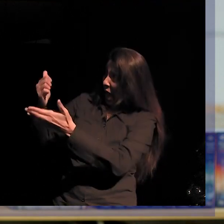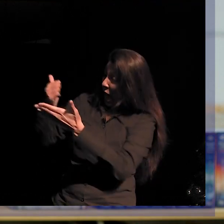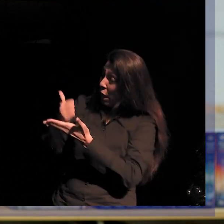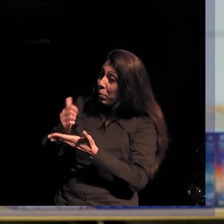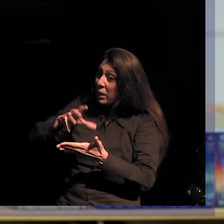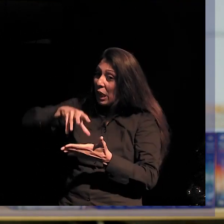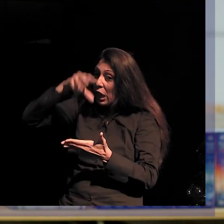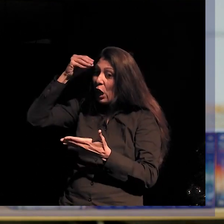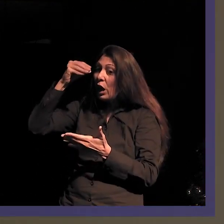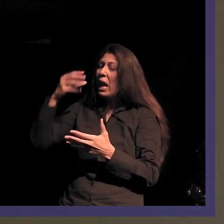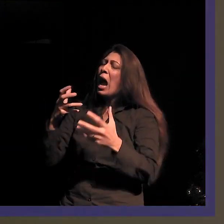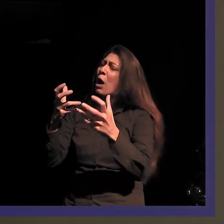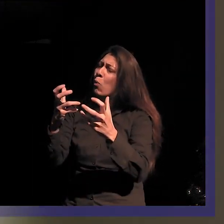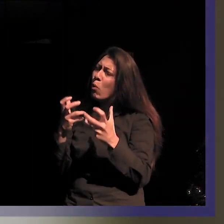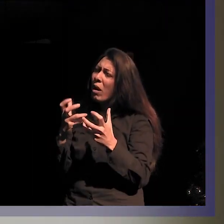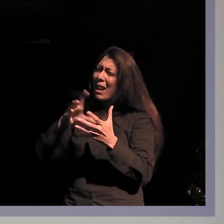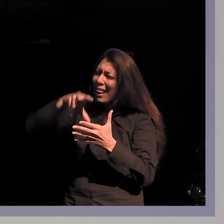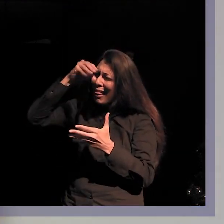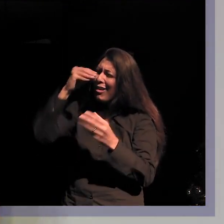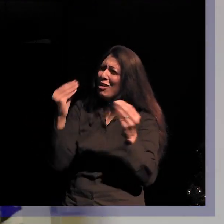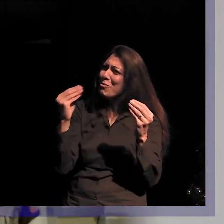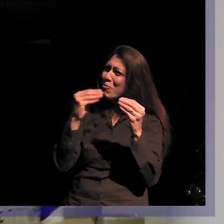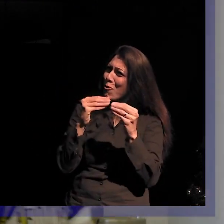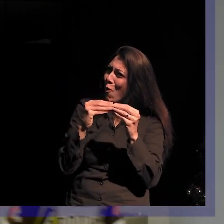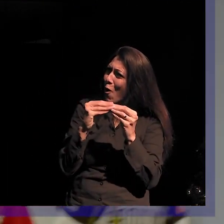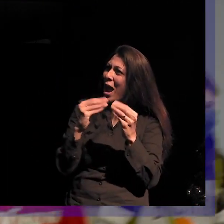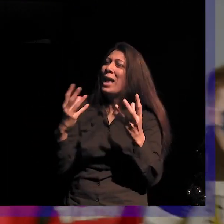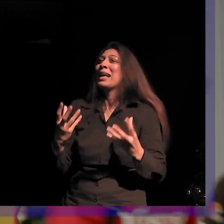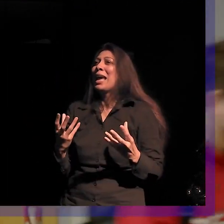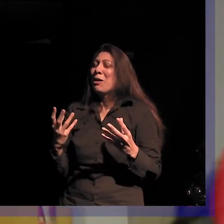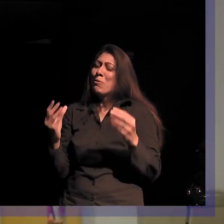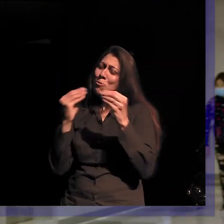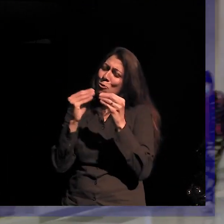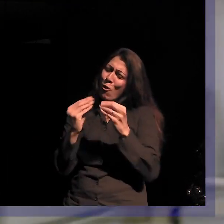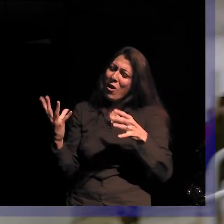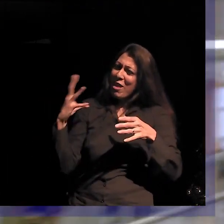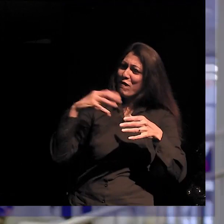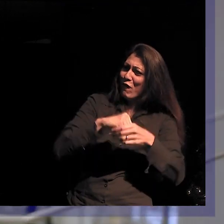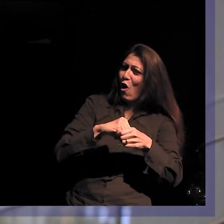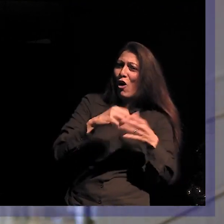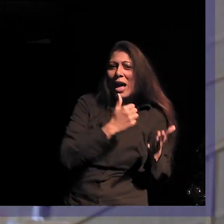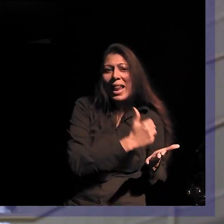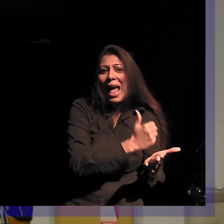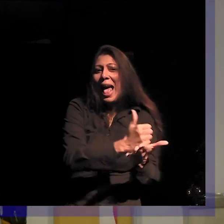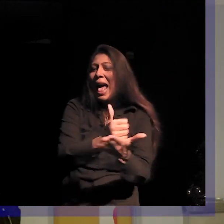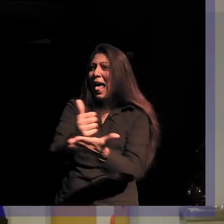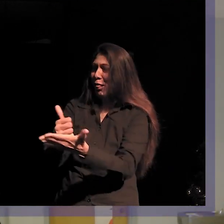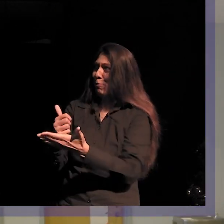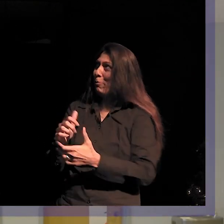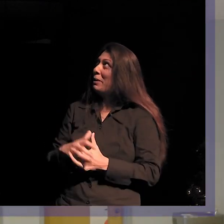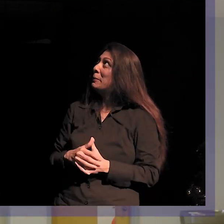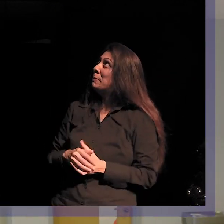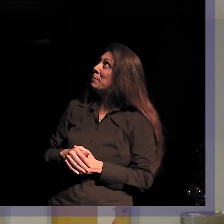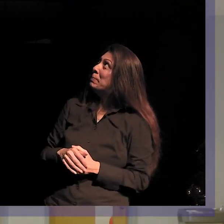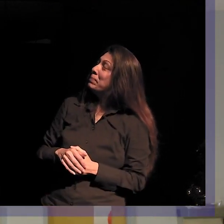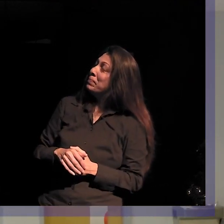helping me learn, and I want to learn more and get more involved and help out as much as I can to help